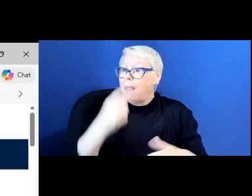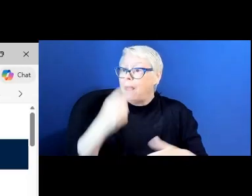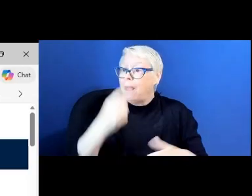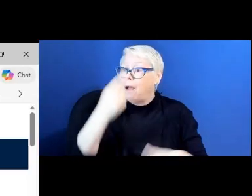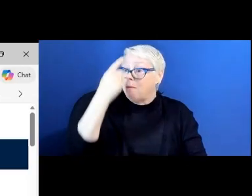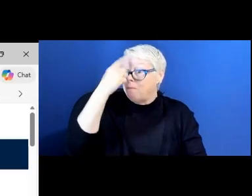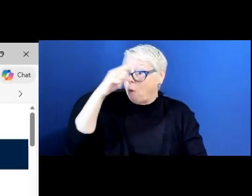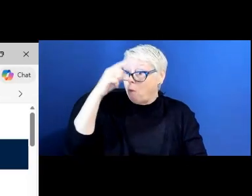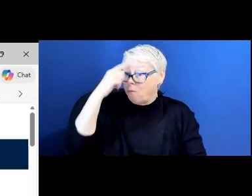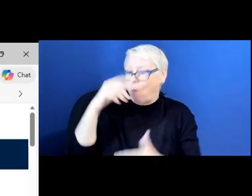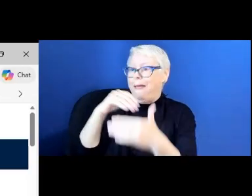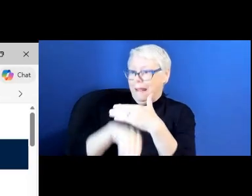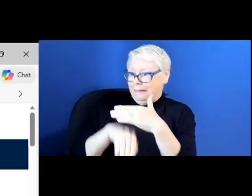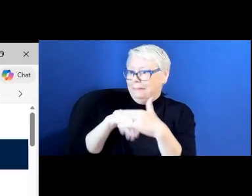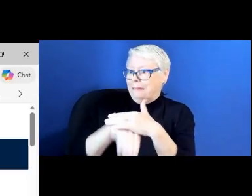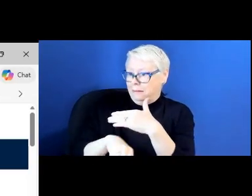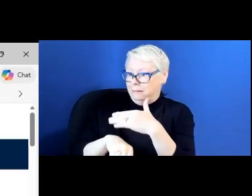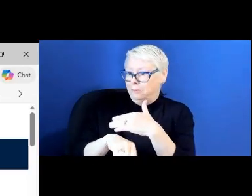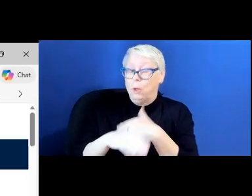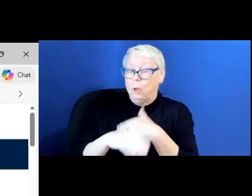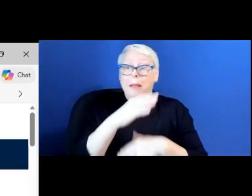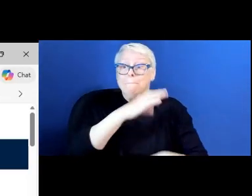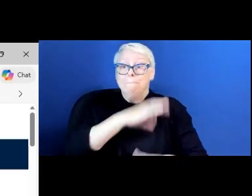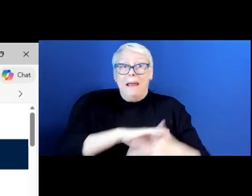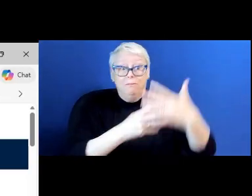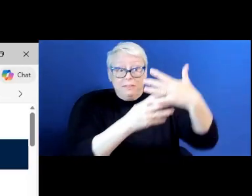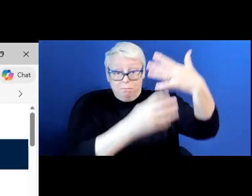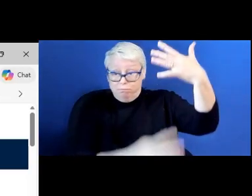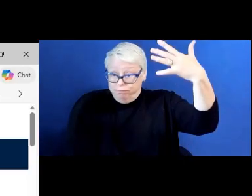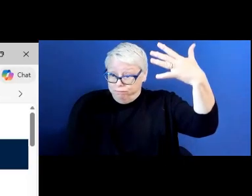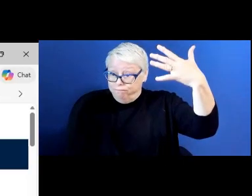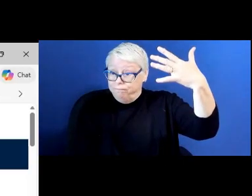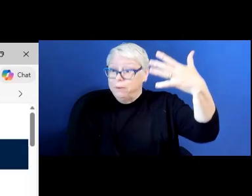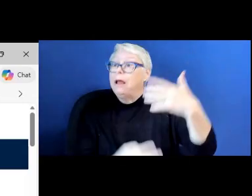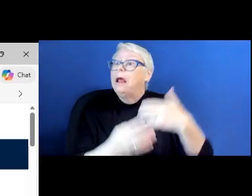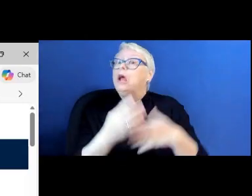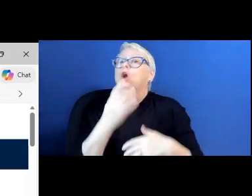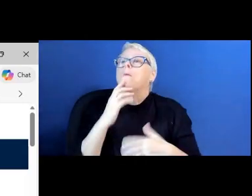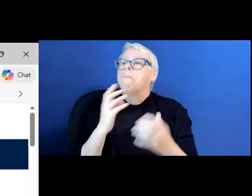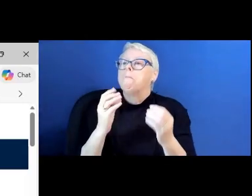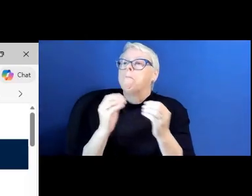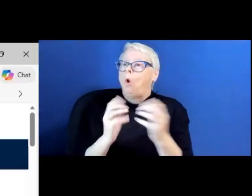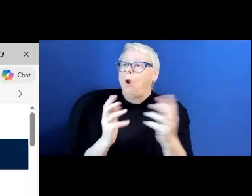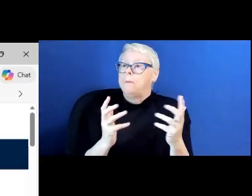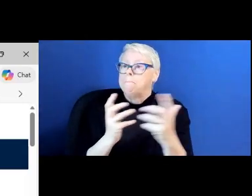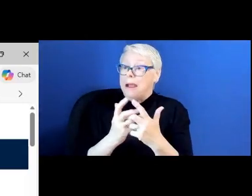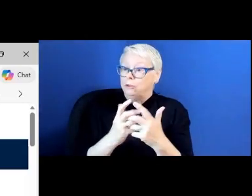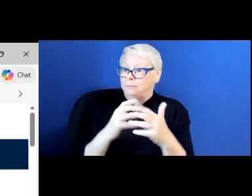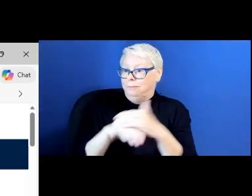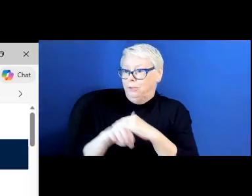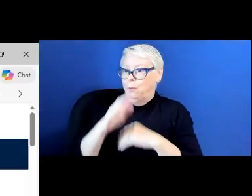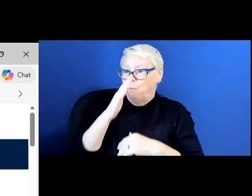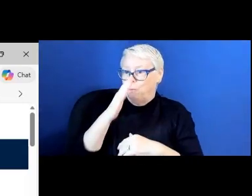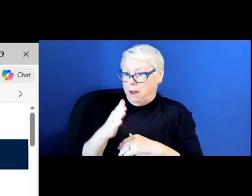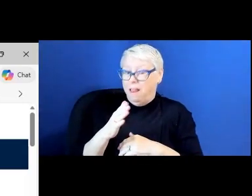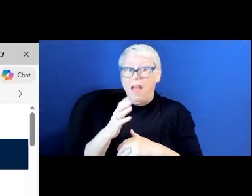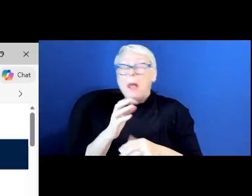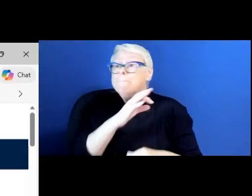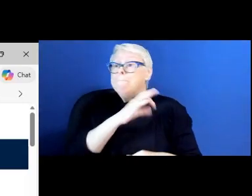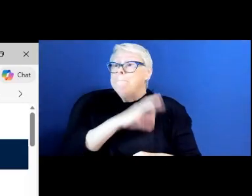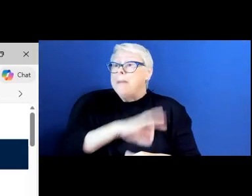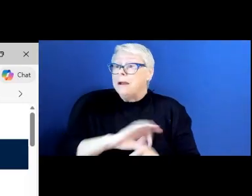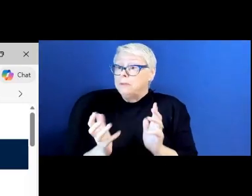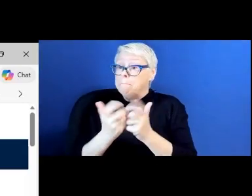get access to the available benefits on the market and to available benefits that would be valuable to